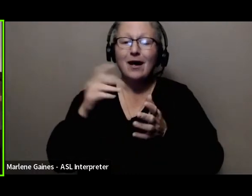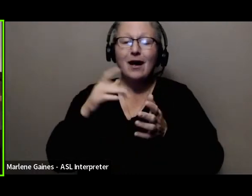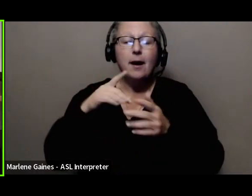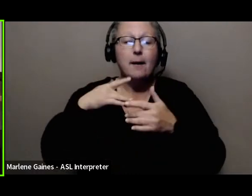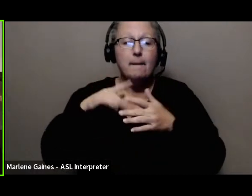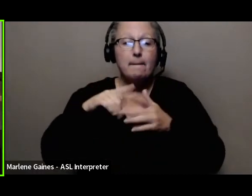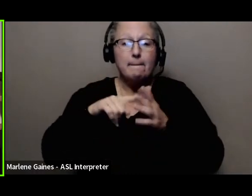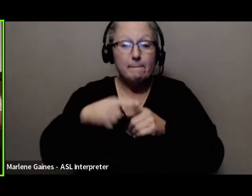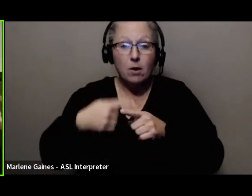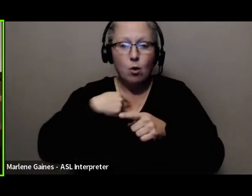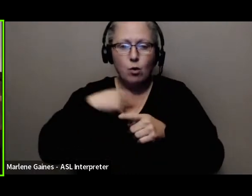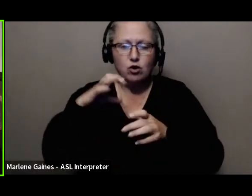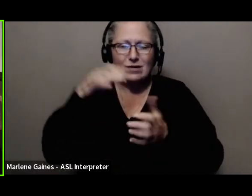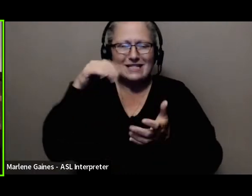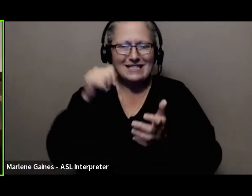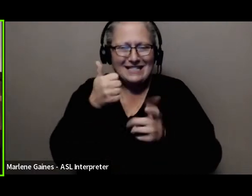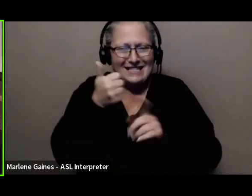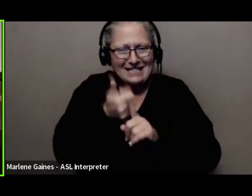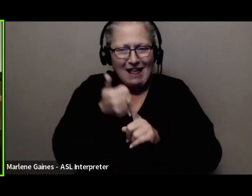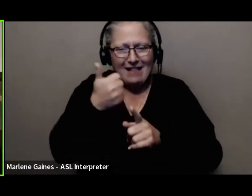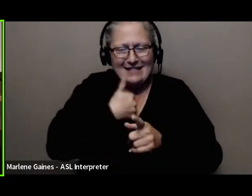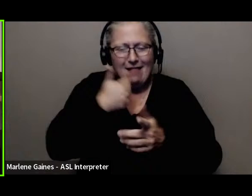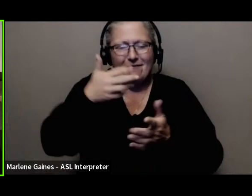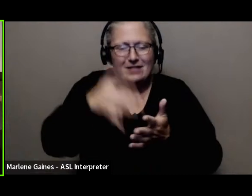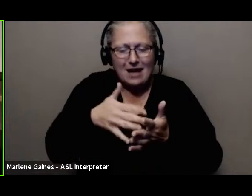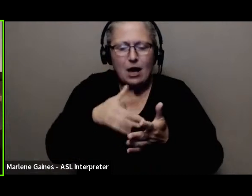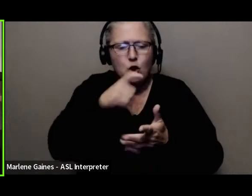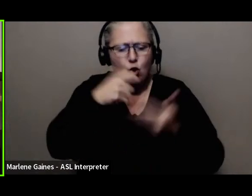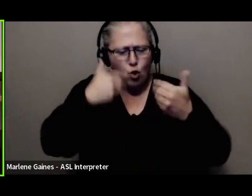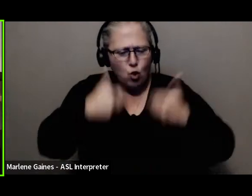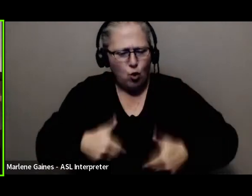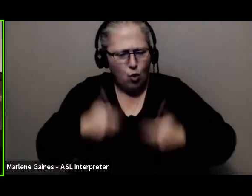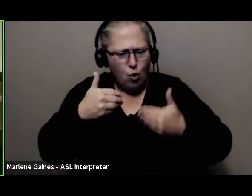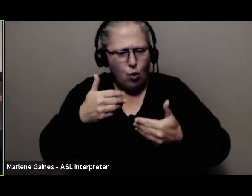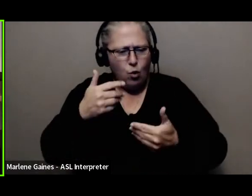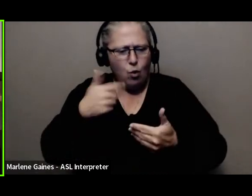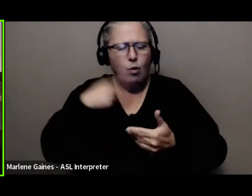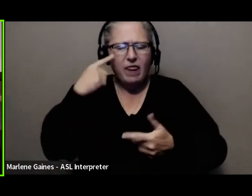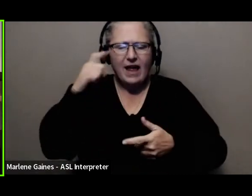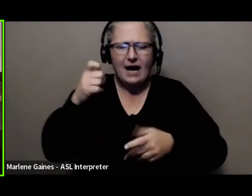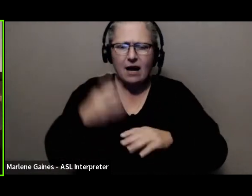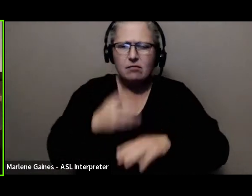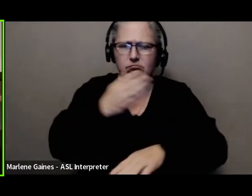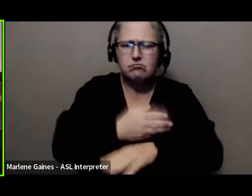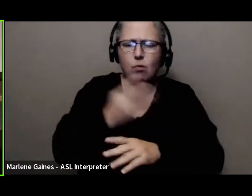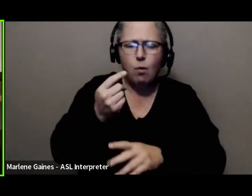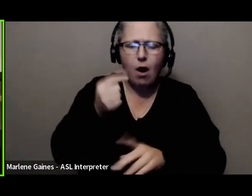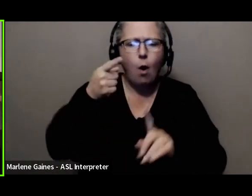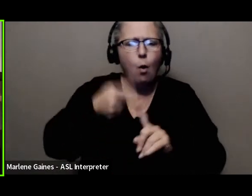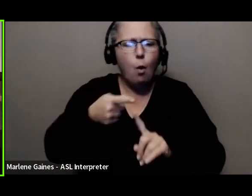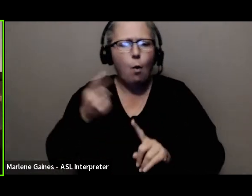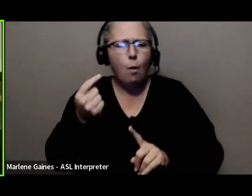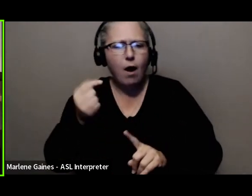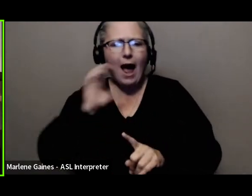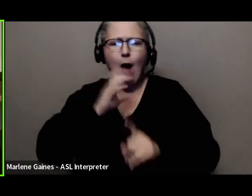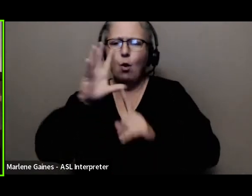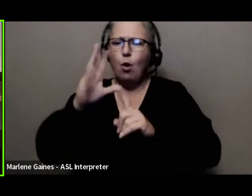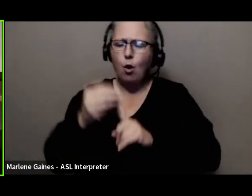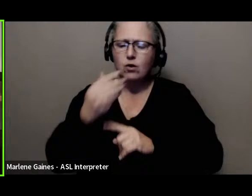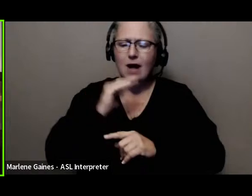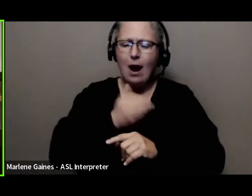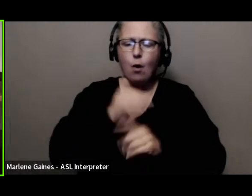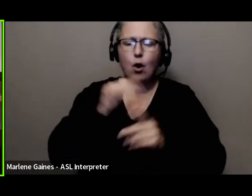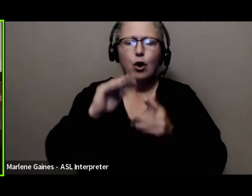a self-study. This is who we think we are. This is where we think we need to grow. These are our goals. This is our culture and our